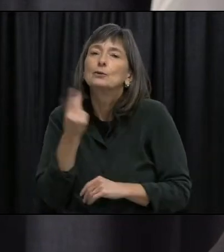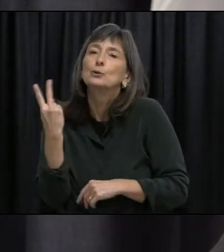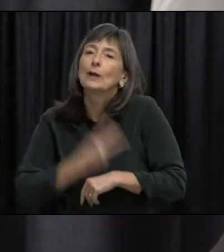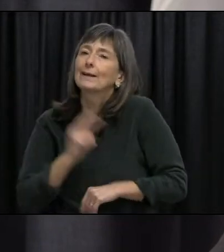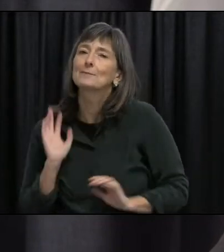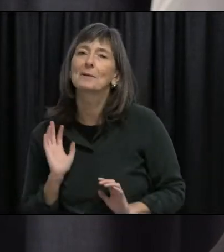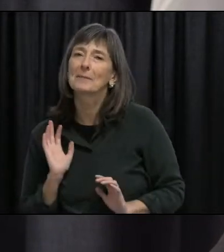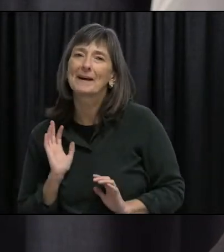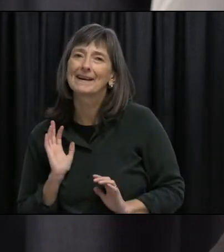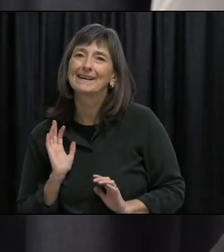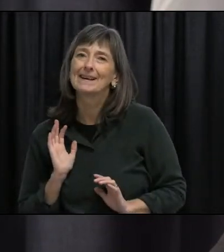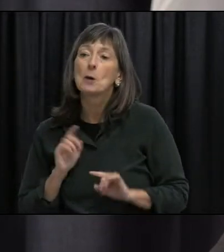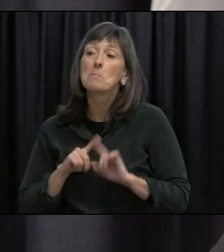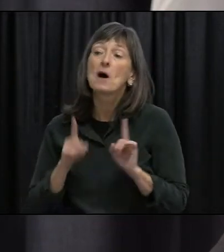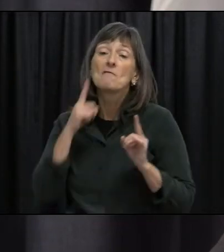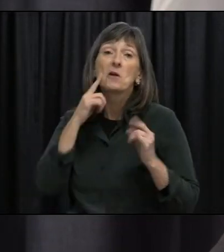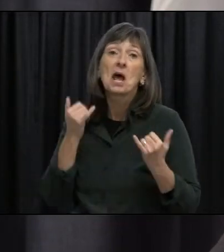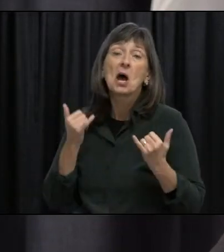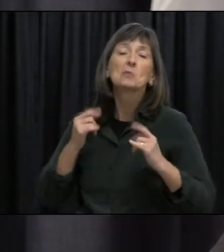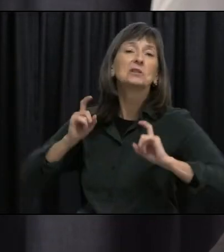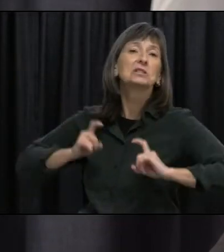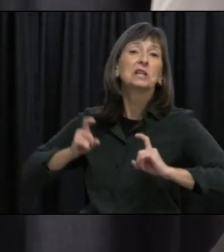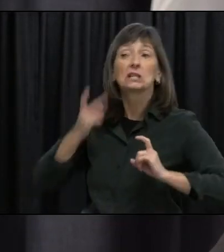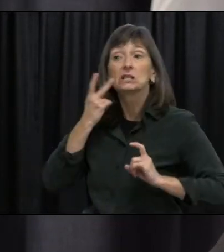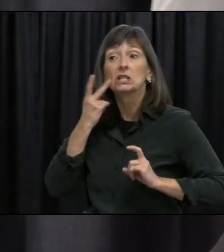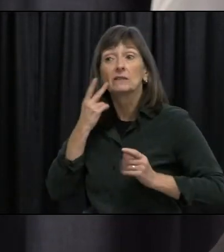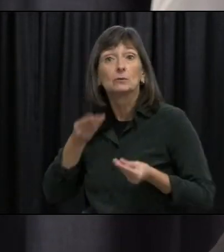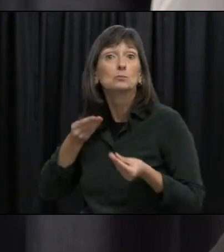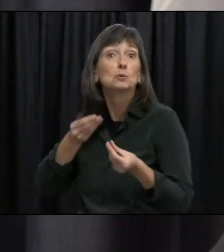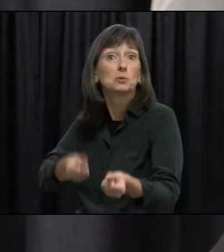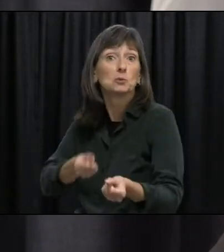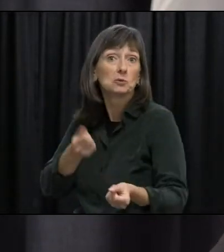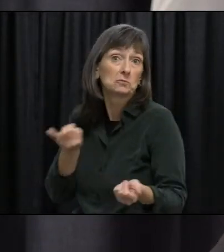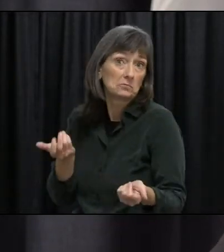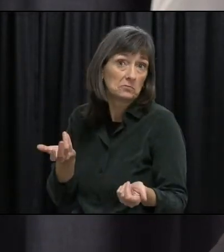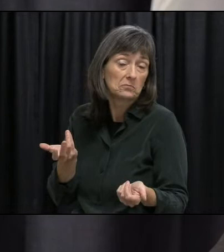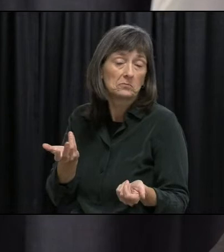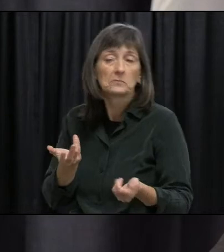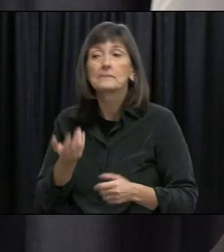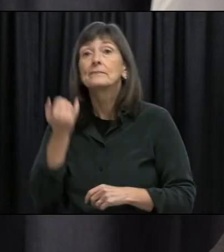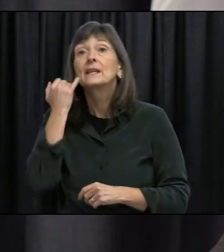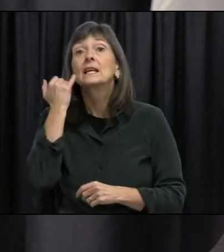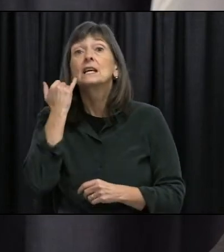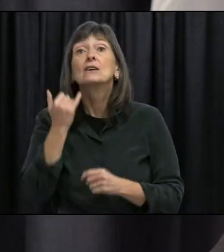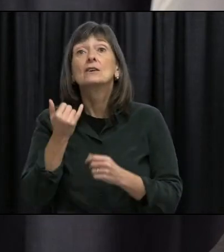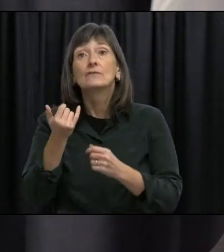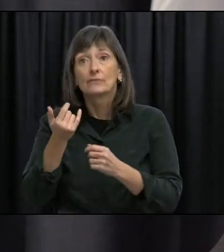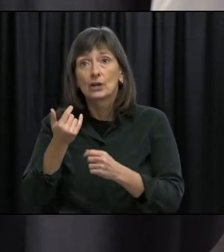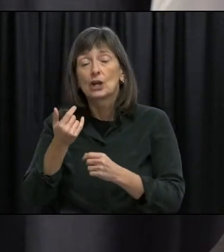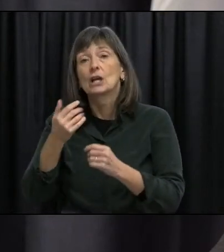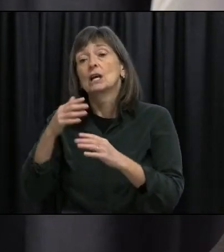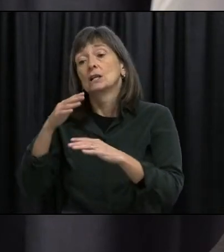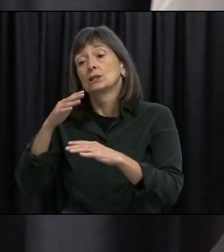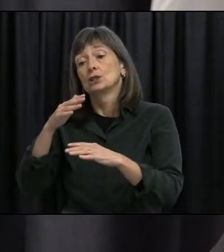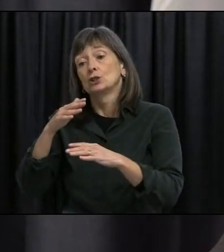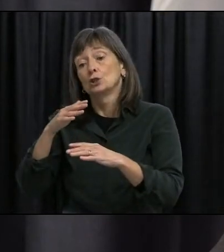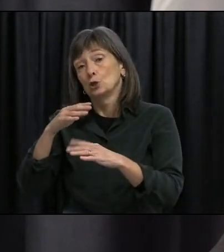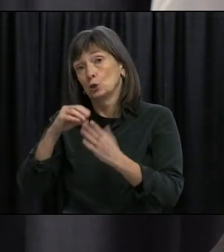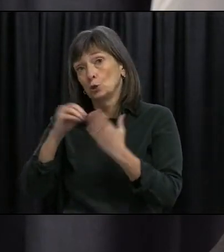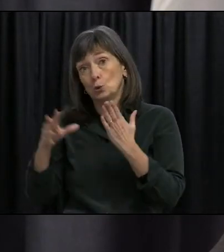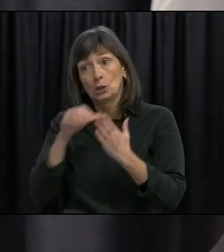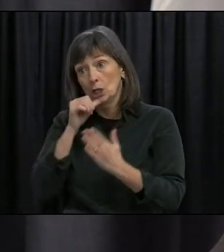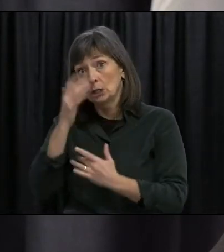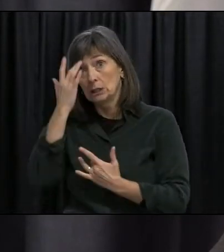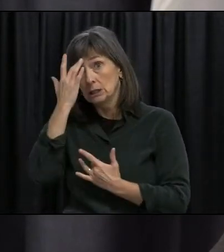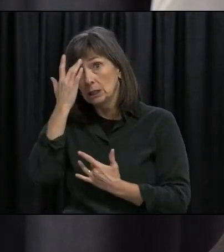an opportunity to do some connectivity and some testing, and for those students who are not ill are able to participate to the extent possible